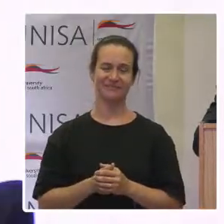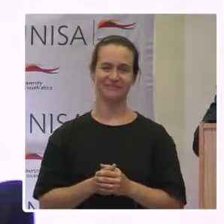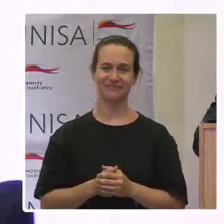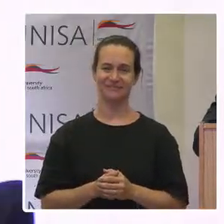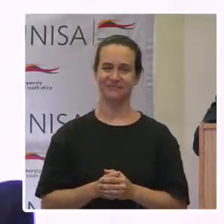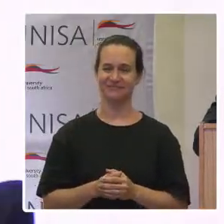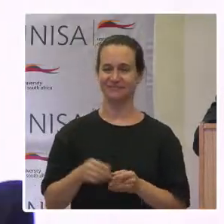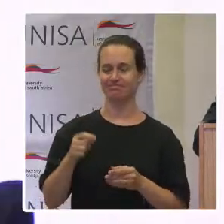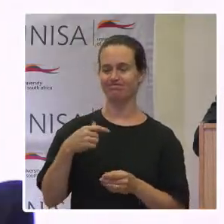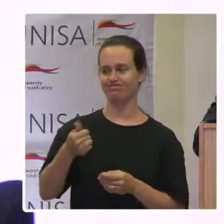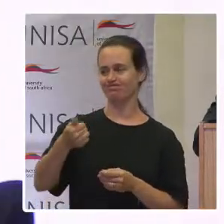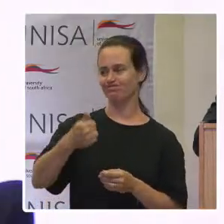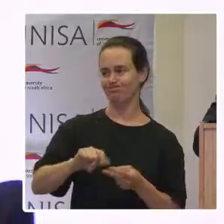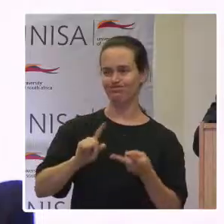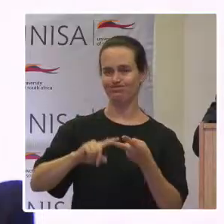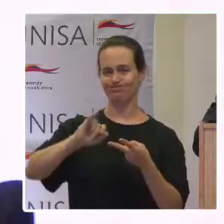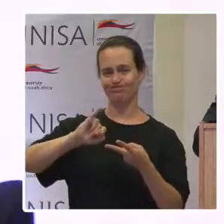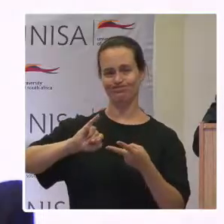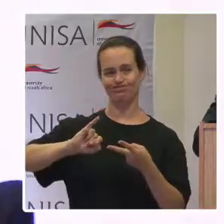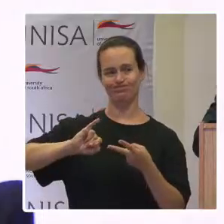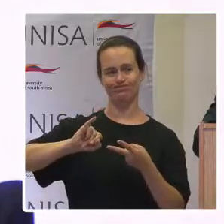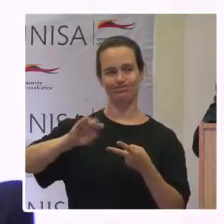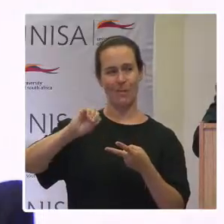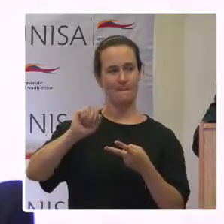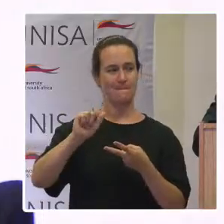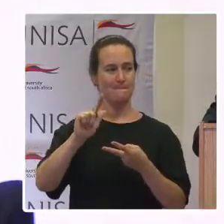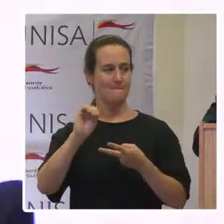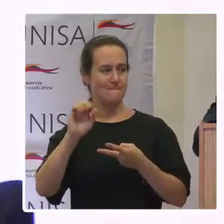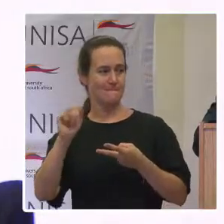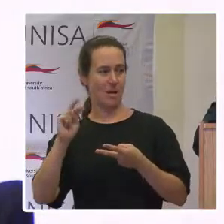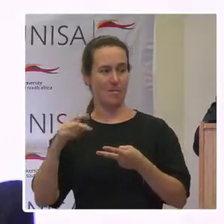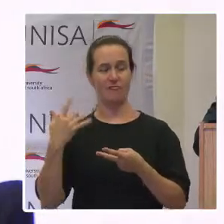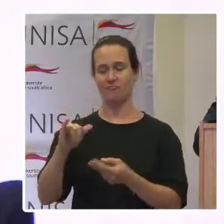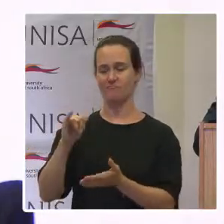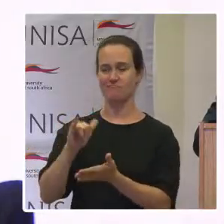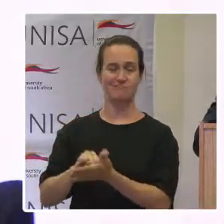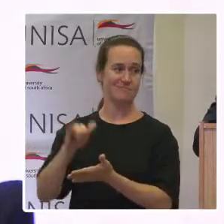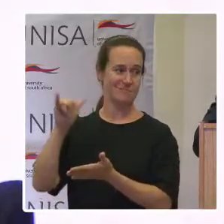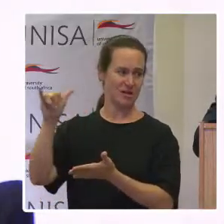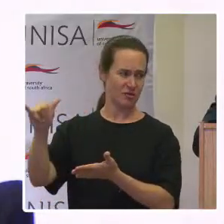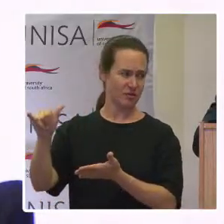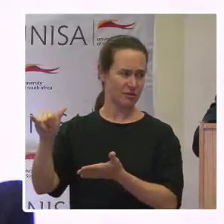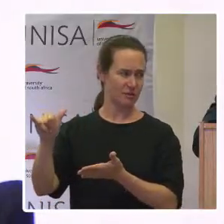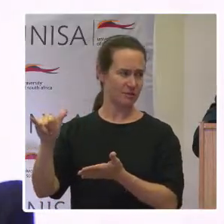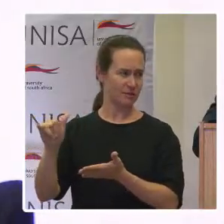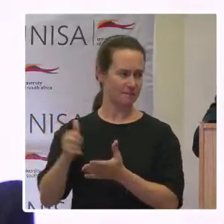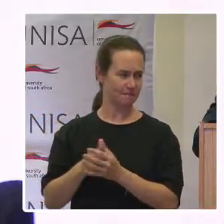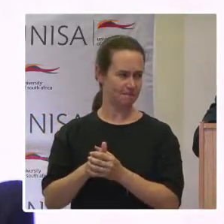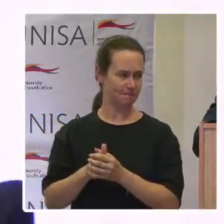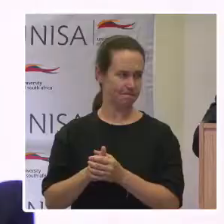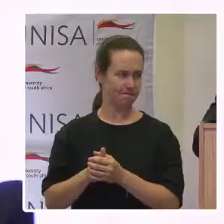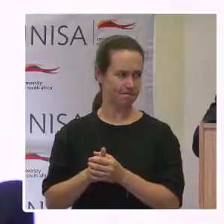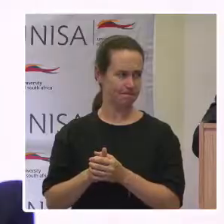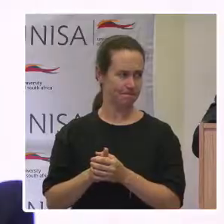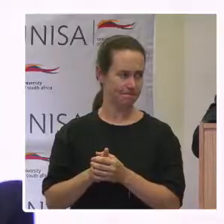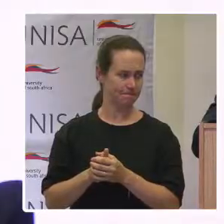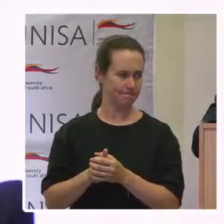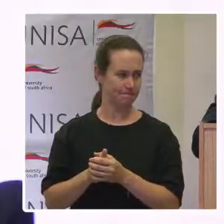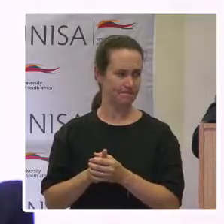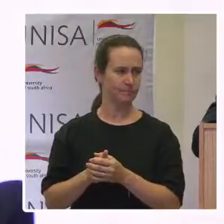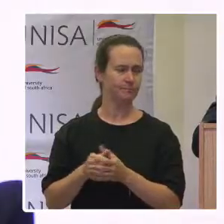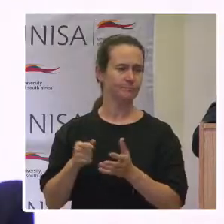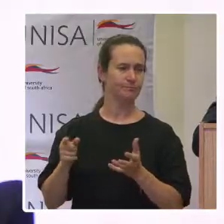have Justice Melman from the Aerospace 3D, who will also rile us